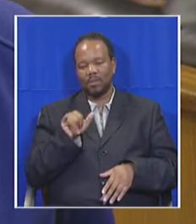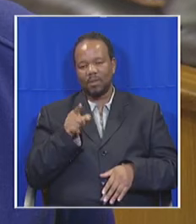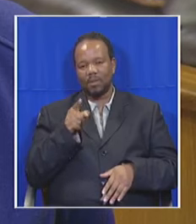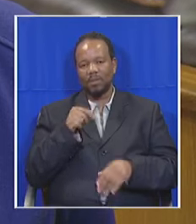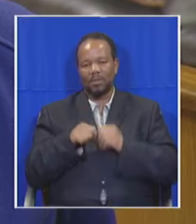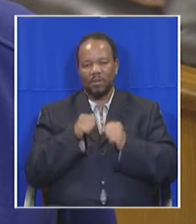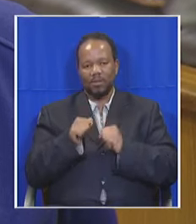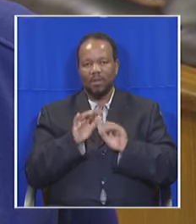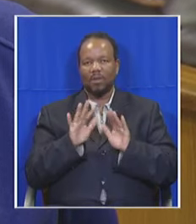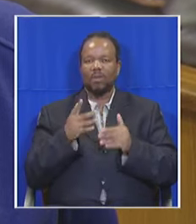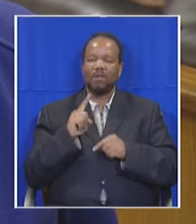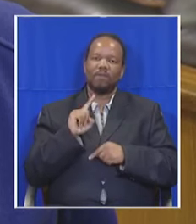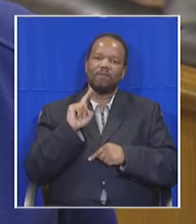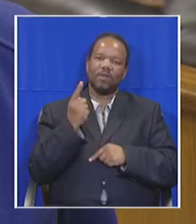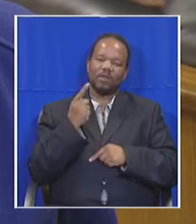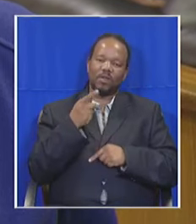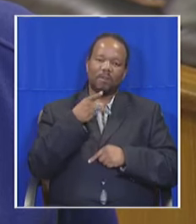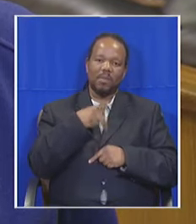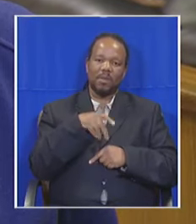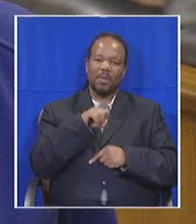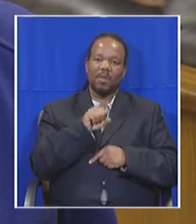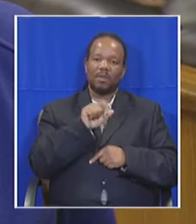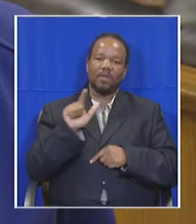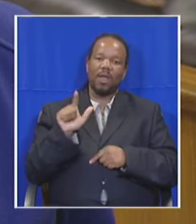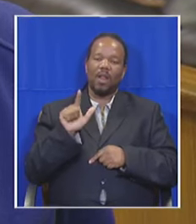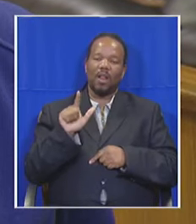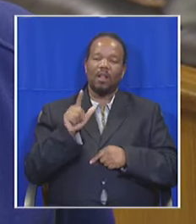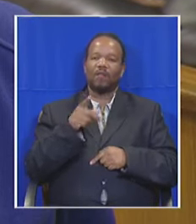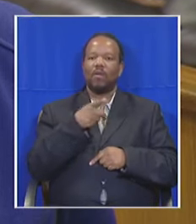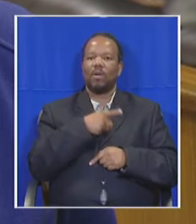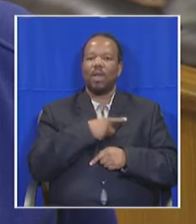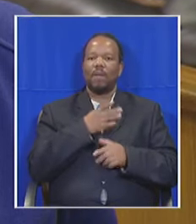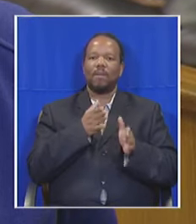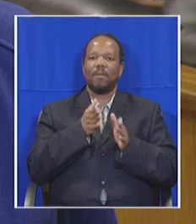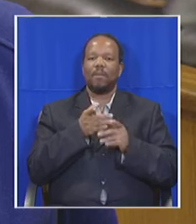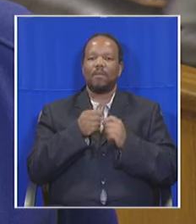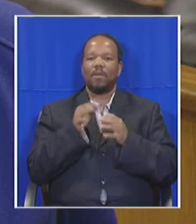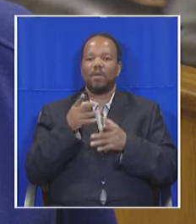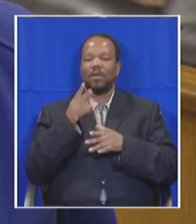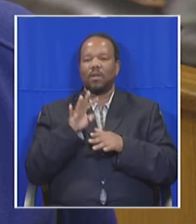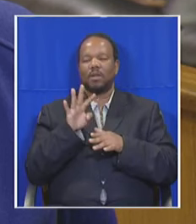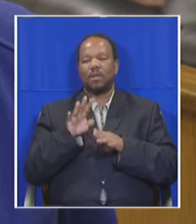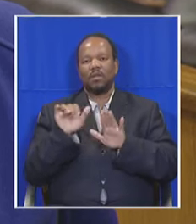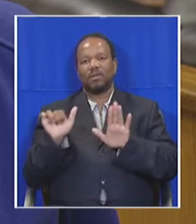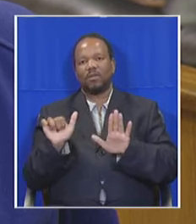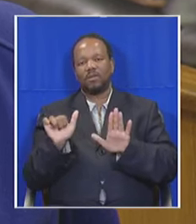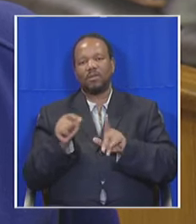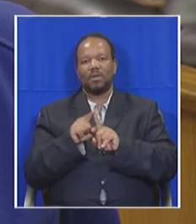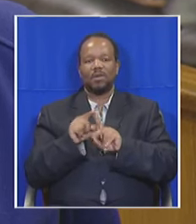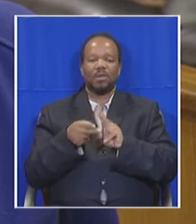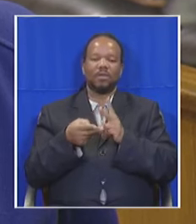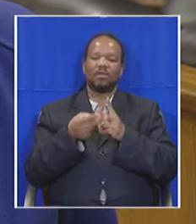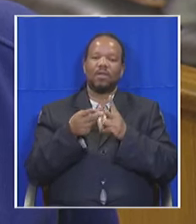2017. Recalls that this is the first PSL title for the club since its inception in 1996 and their second